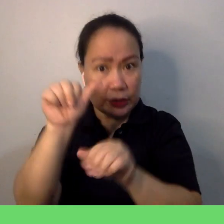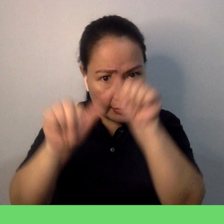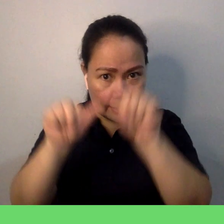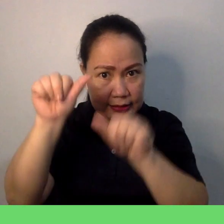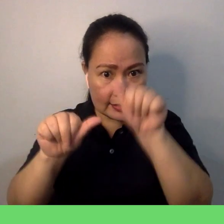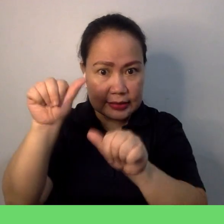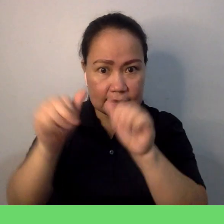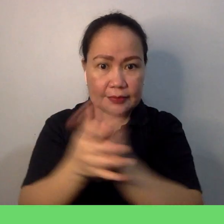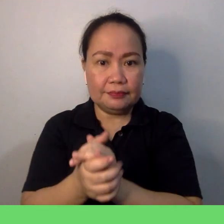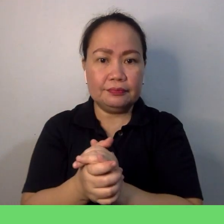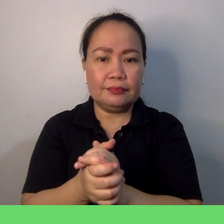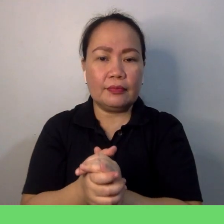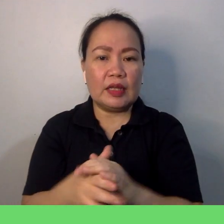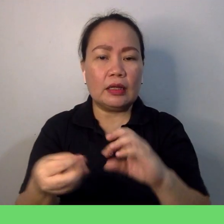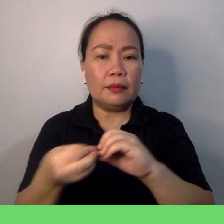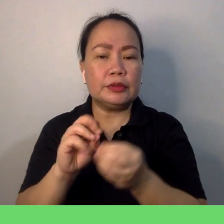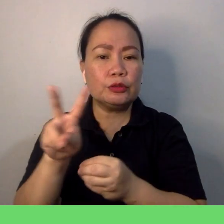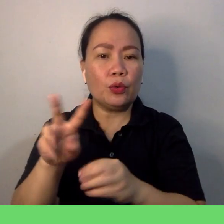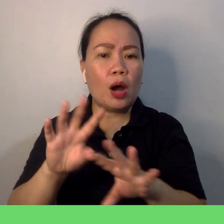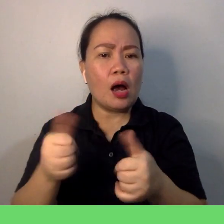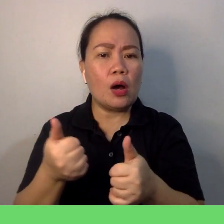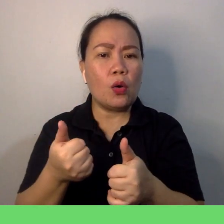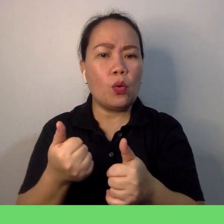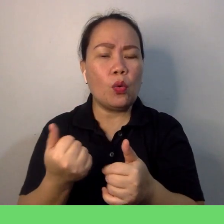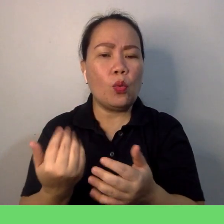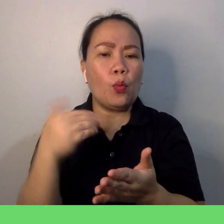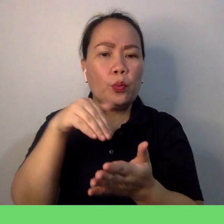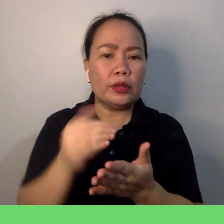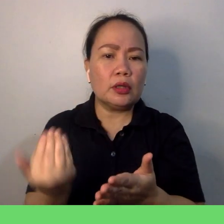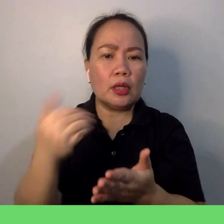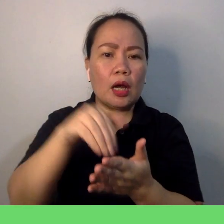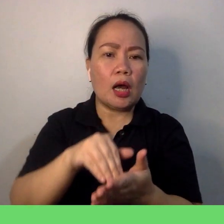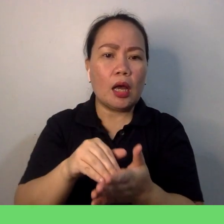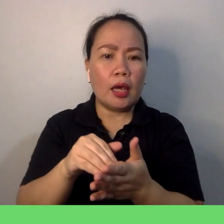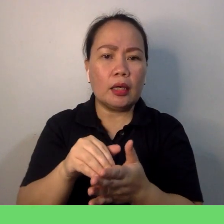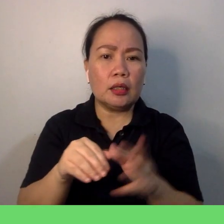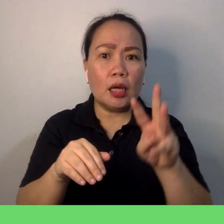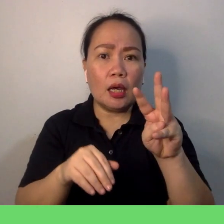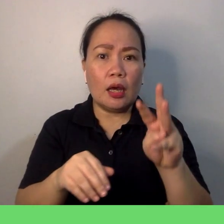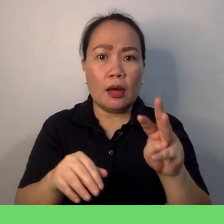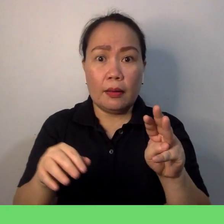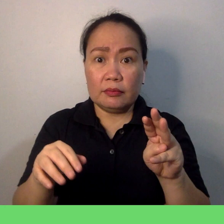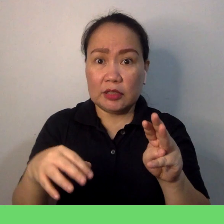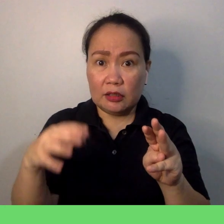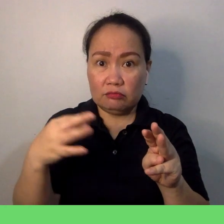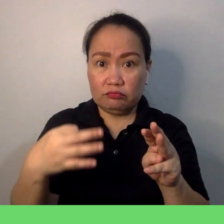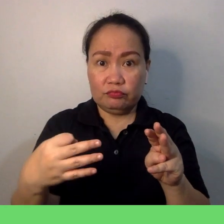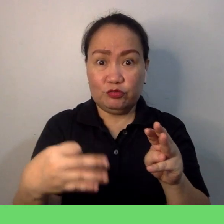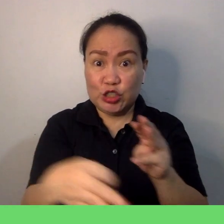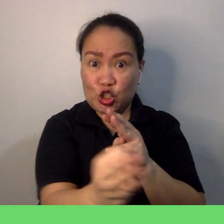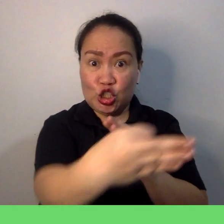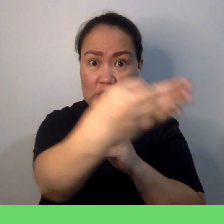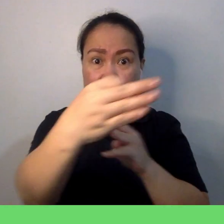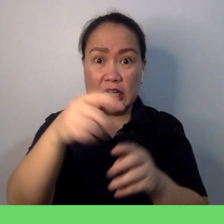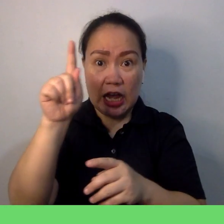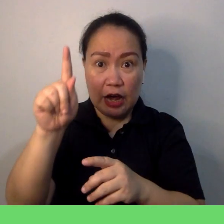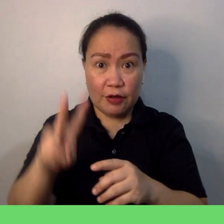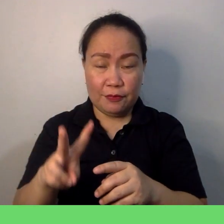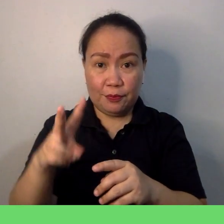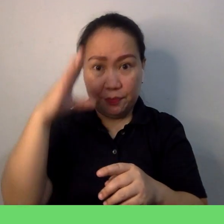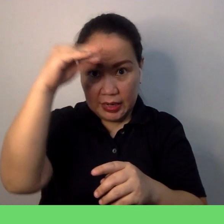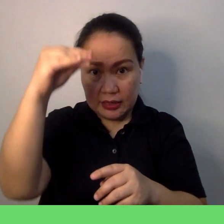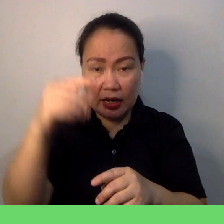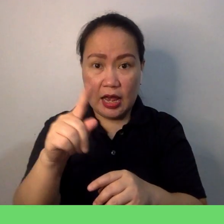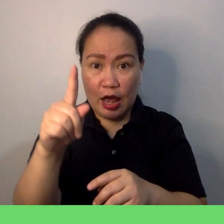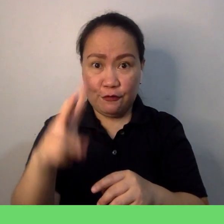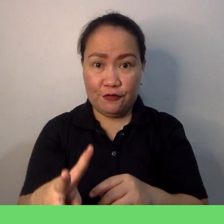often does the mermaid visit Manila Bay? So, number 2, this is no. Okay,